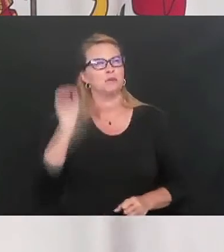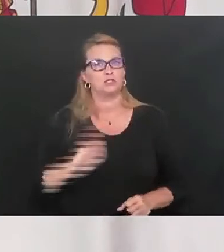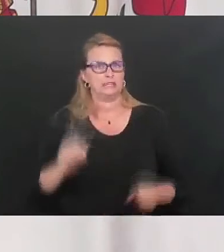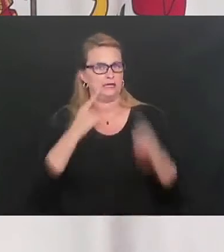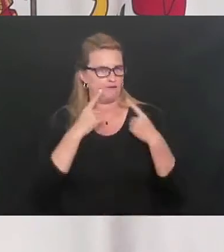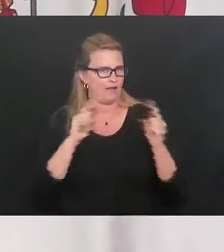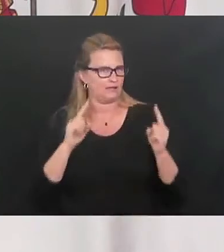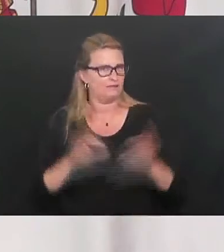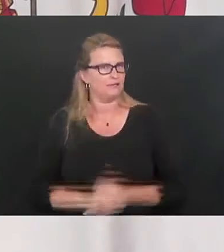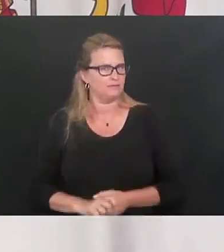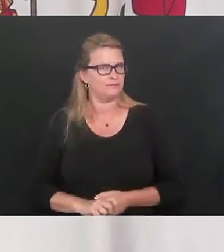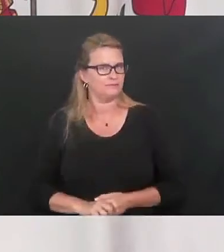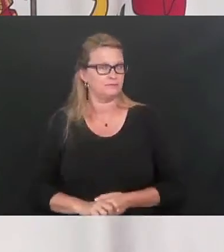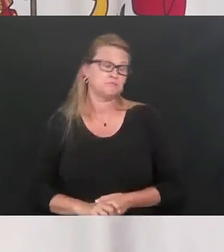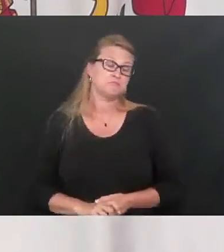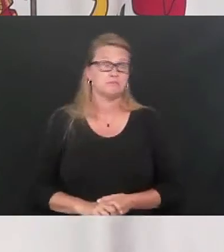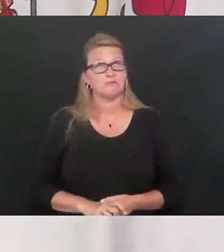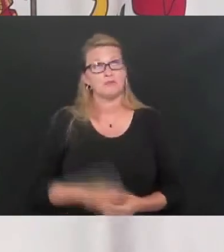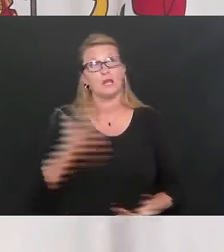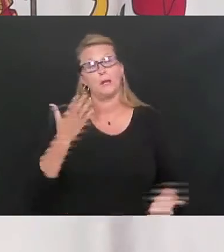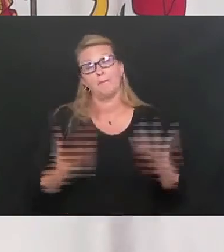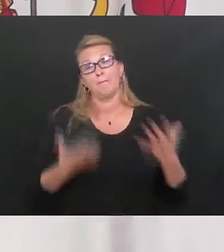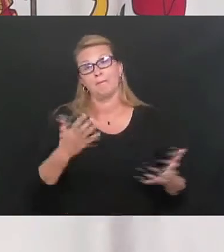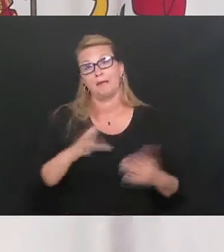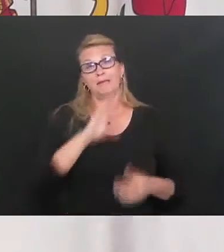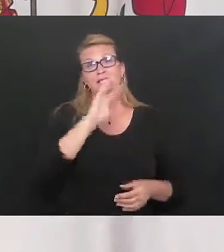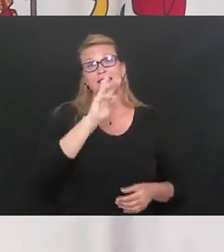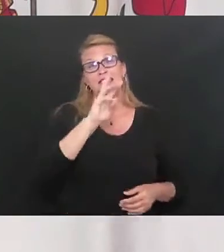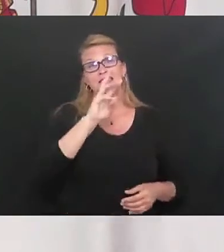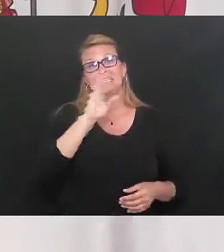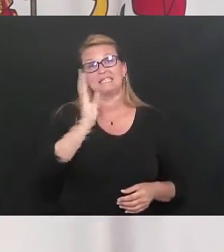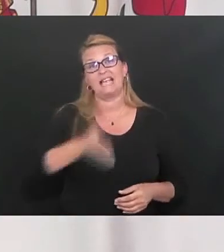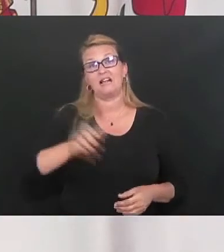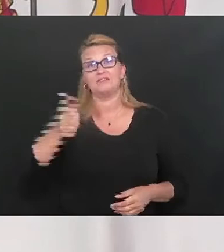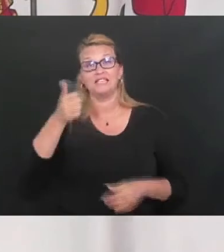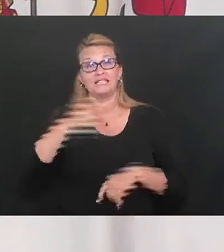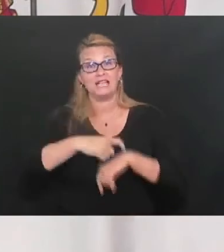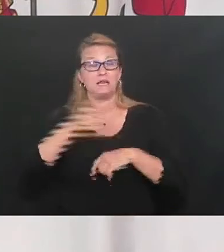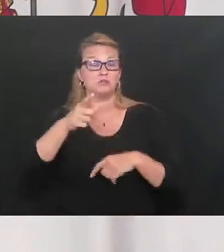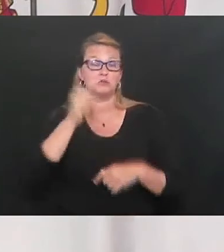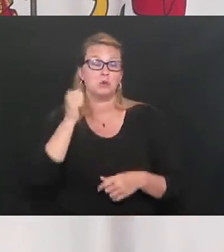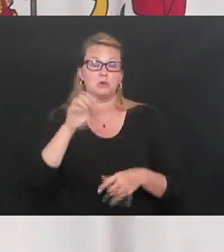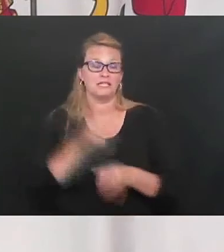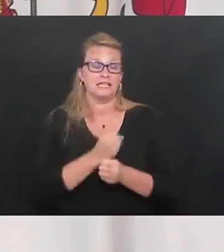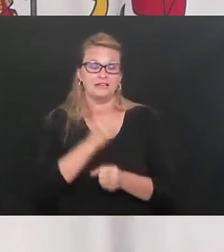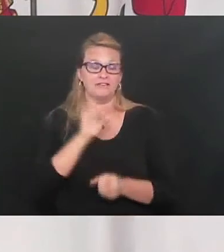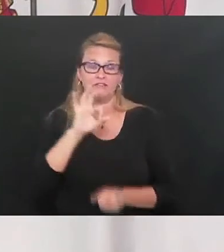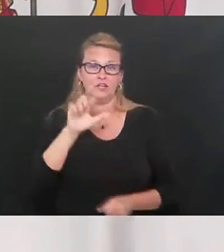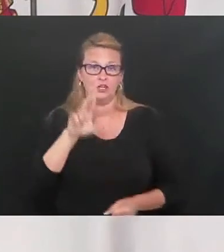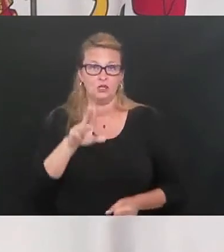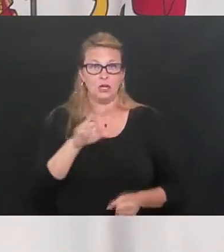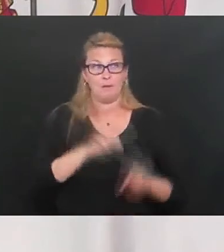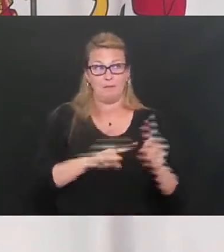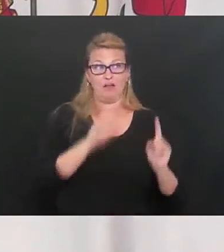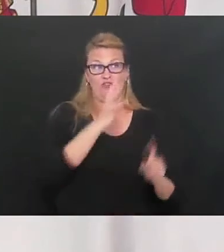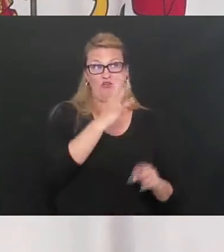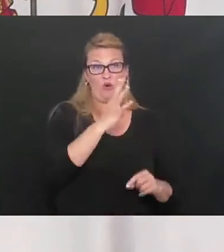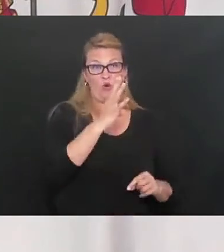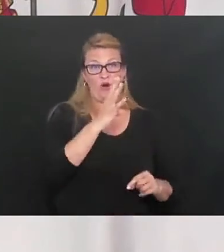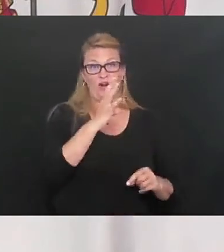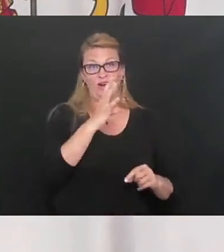effective. So that means, 6 out of 10 times you're not going to get the flu, but 4 out of 10 times you may very well get it.